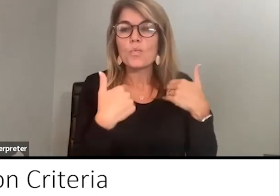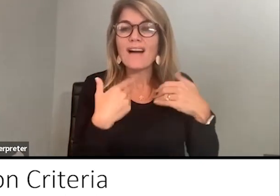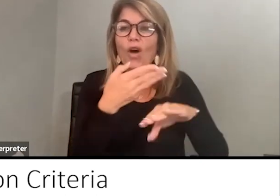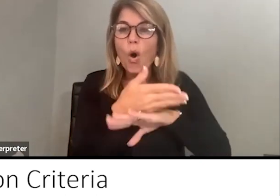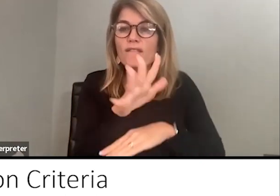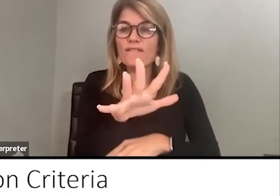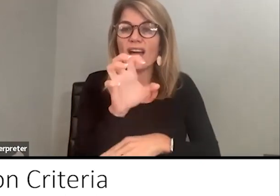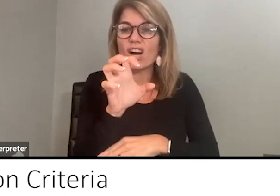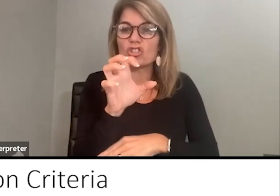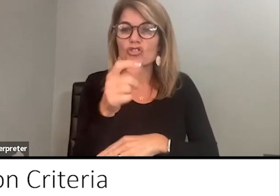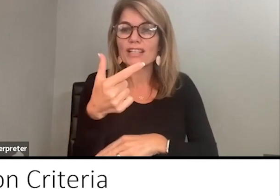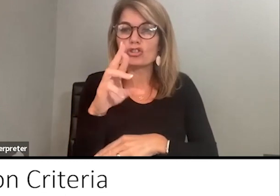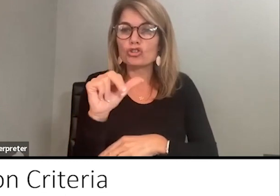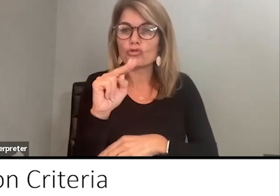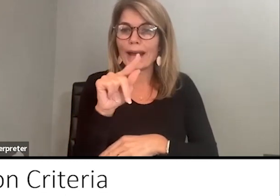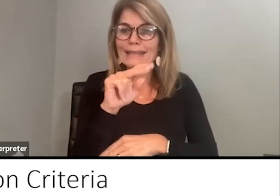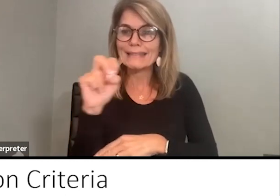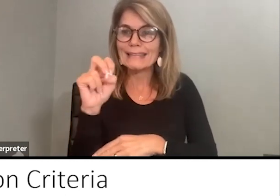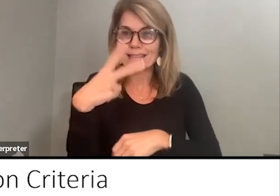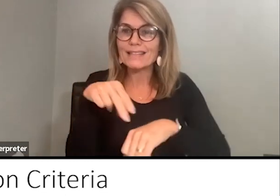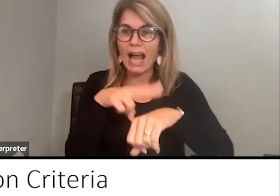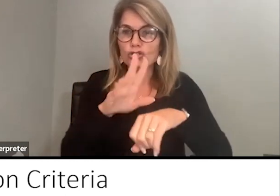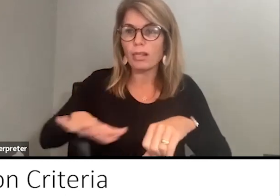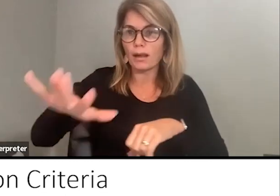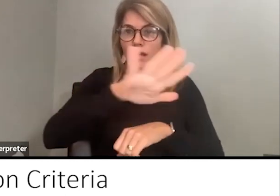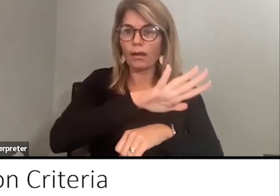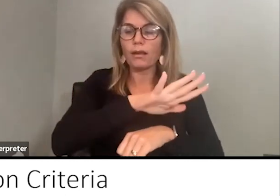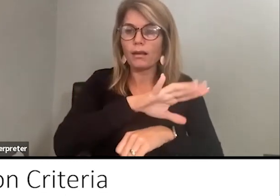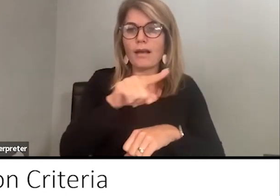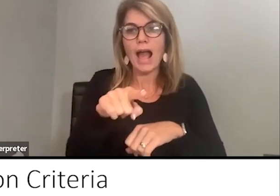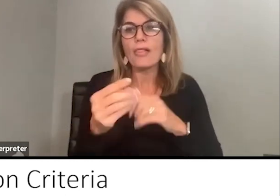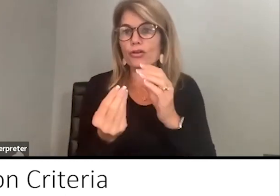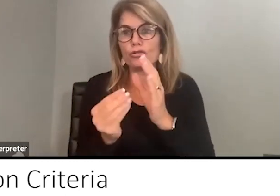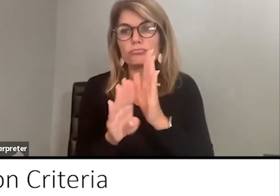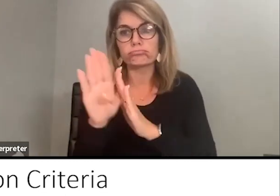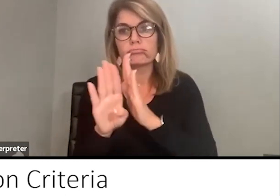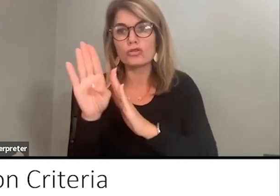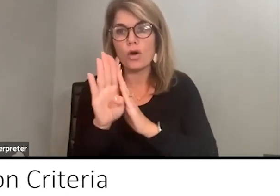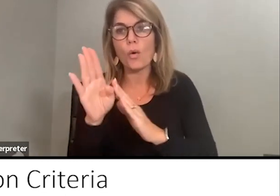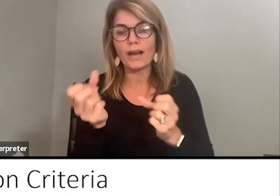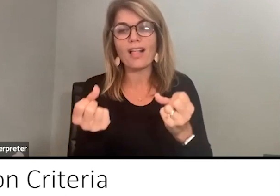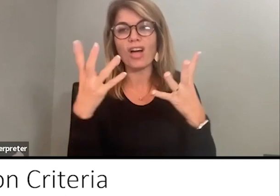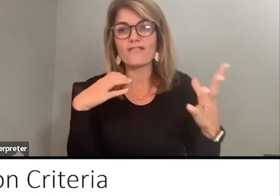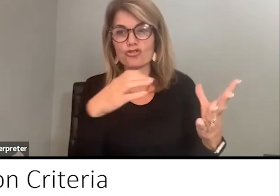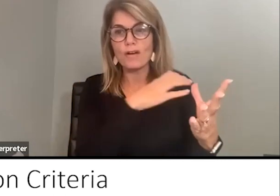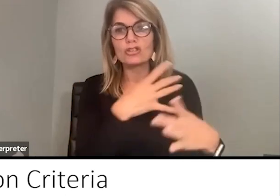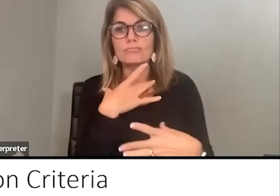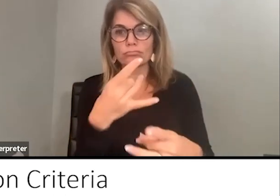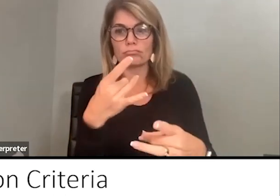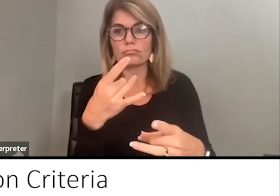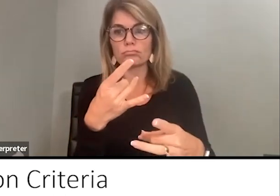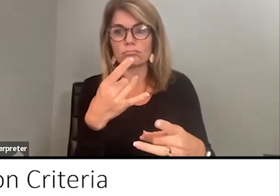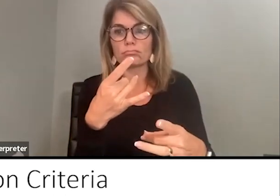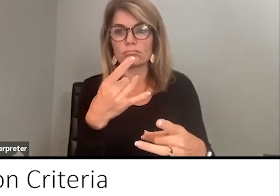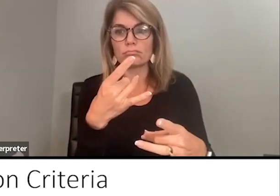grantees nationally, as a part of this program, and these are growing. They've had quite a bit of congressional interest, and they're up-funded every